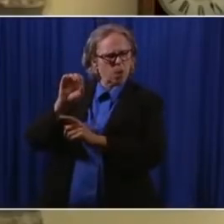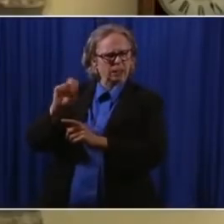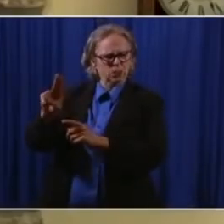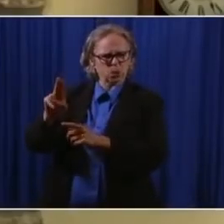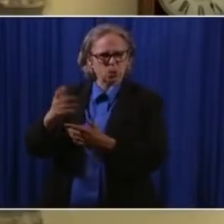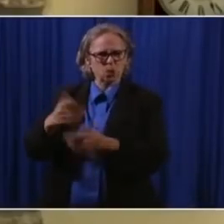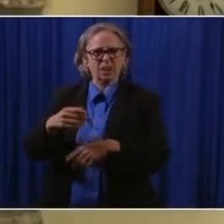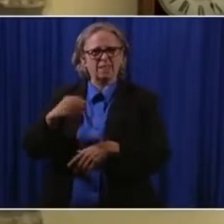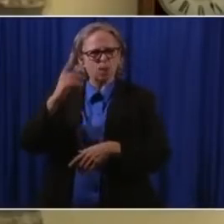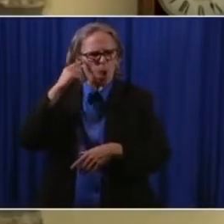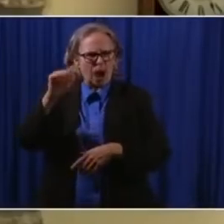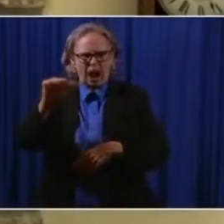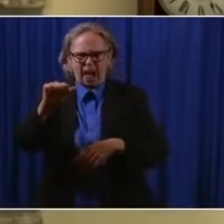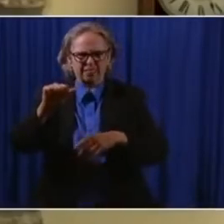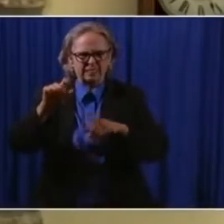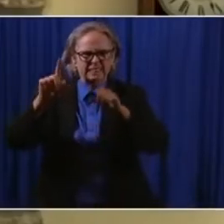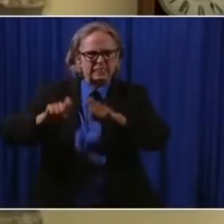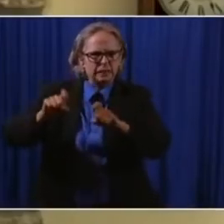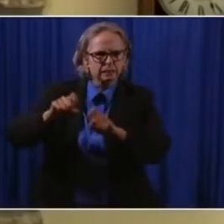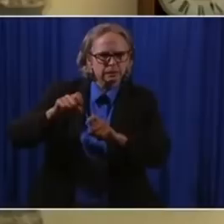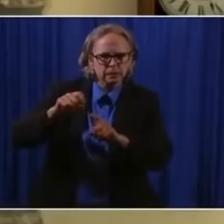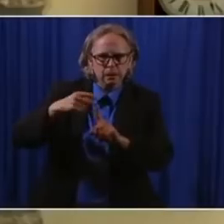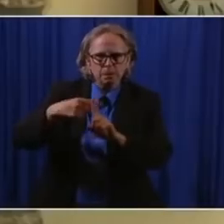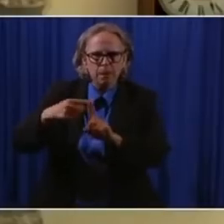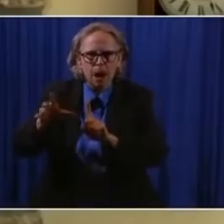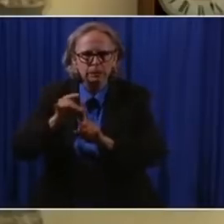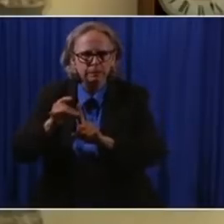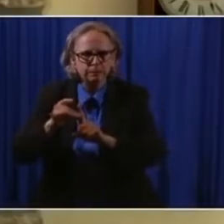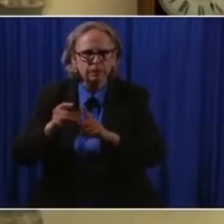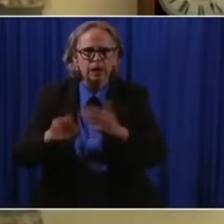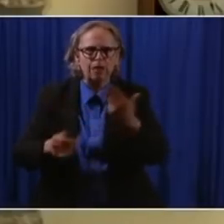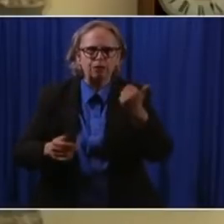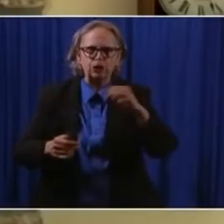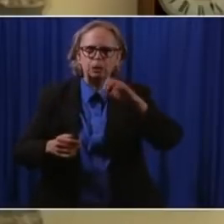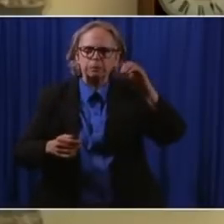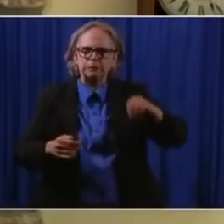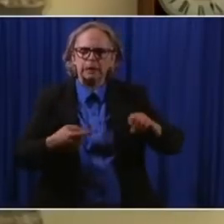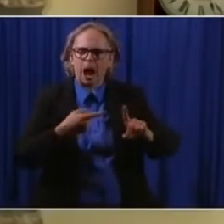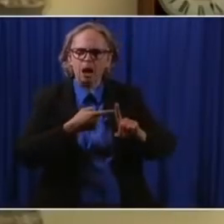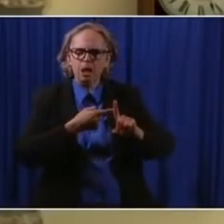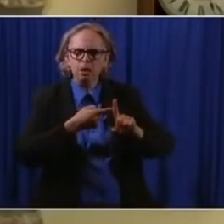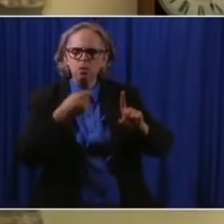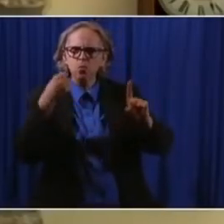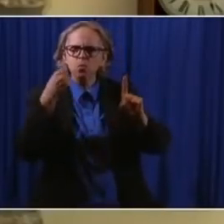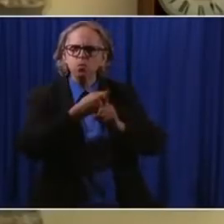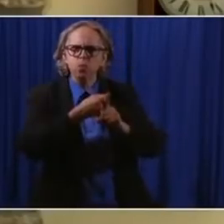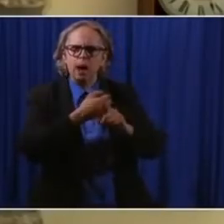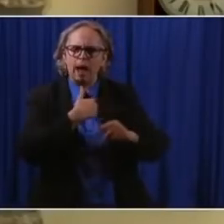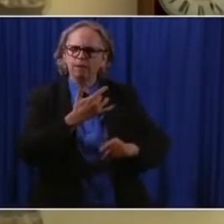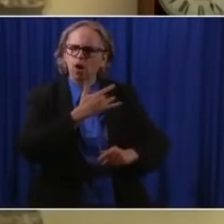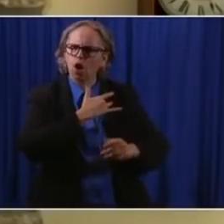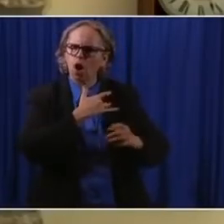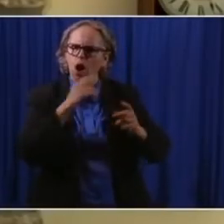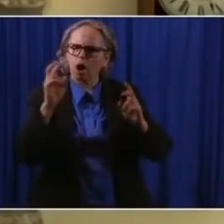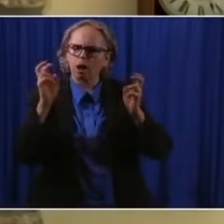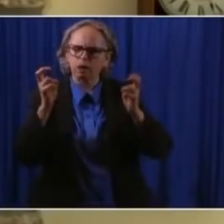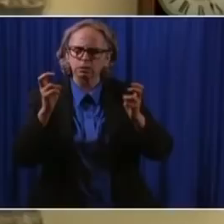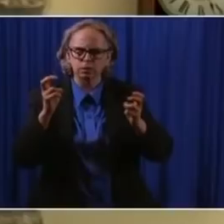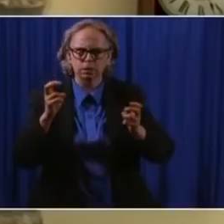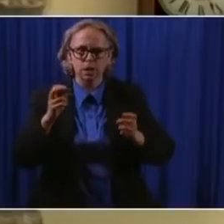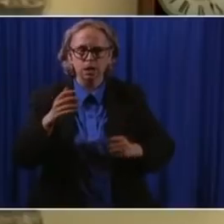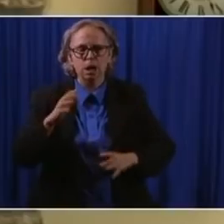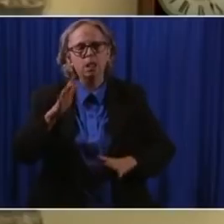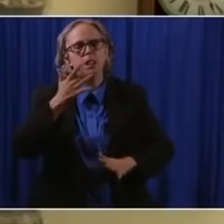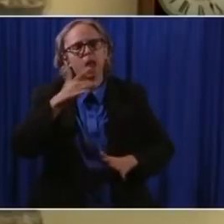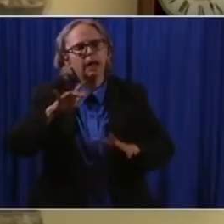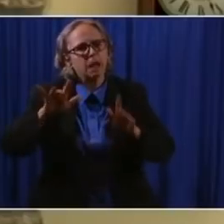the 13% of them had this problem. Thank heavens it was not serious with any of them.